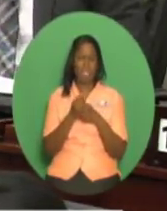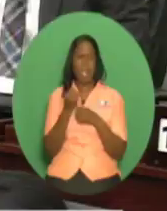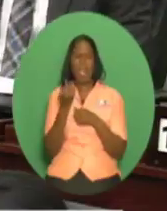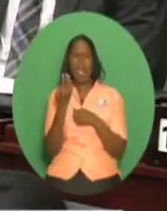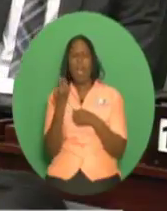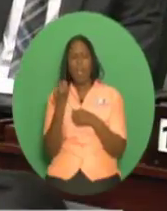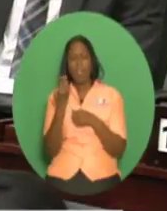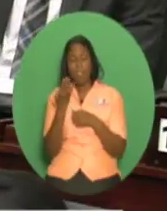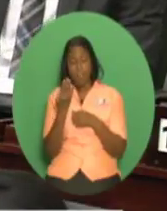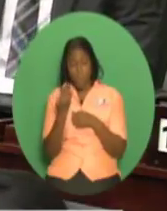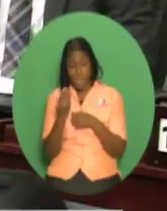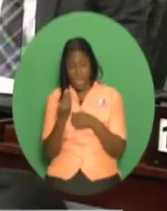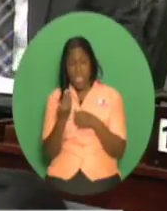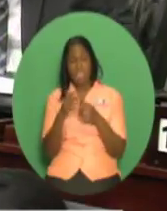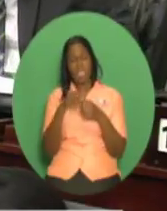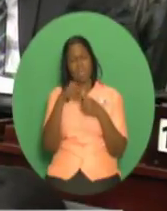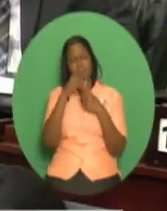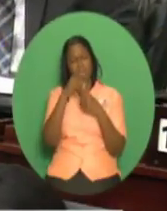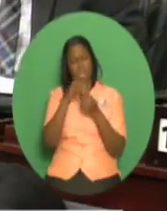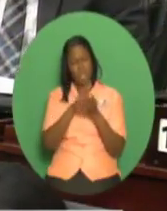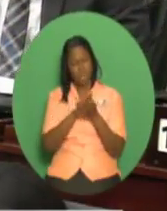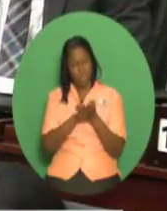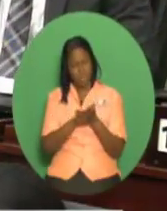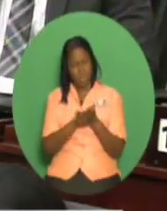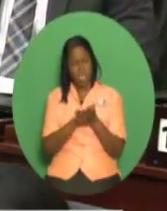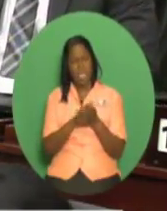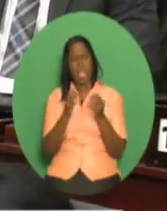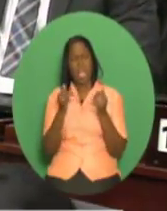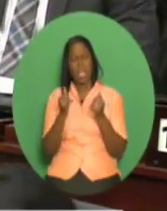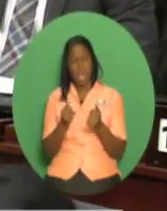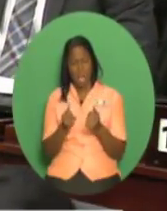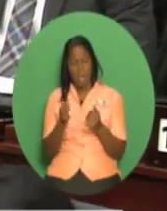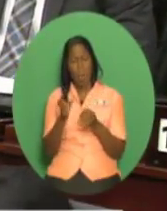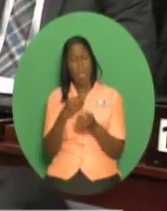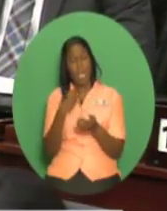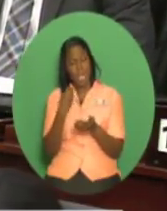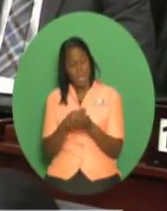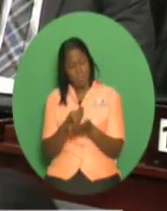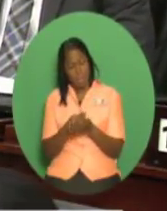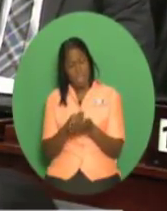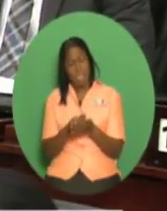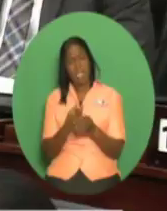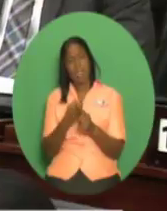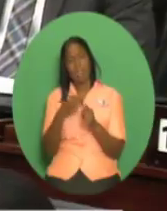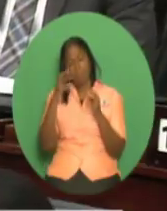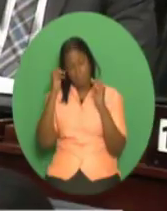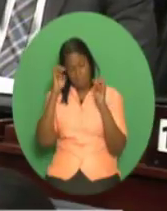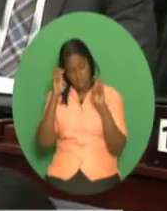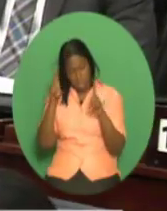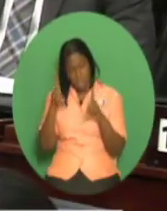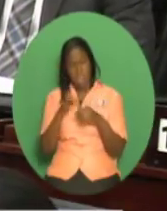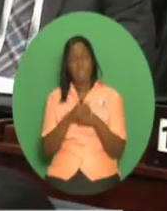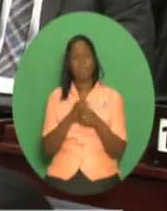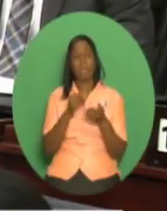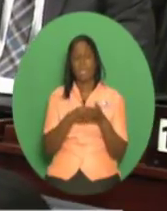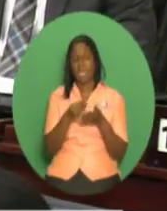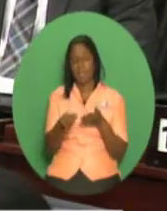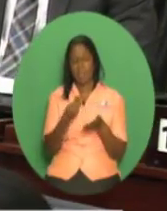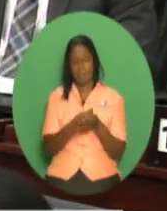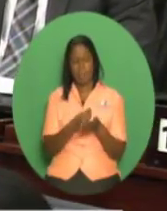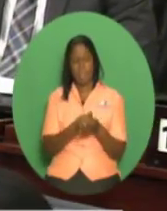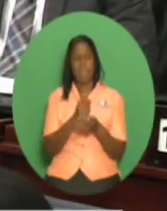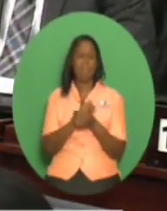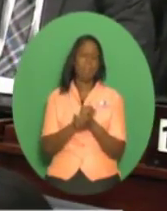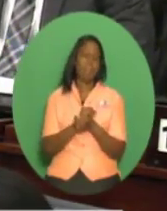special schools are now being funded to a large extent by the Ministry of Education. We